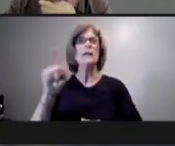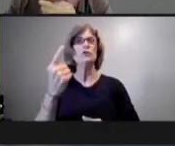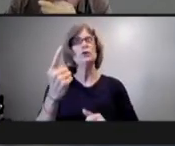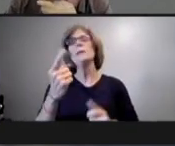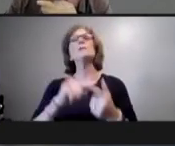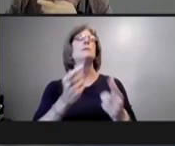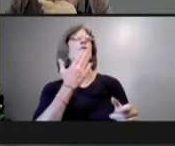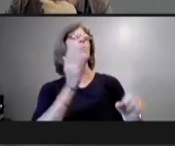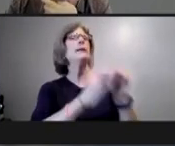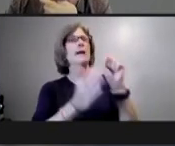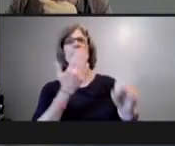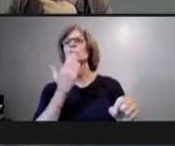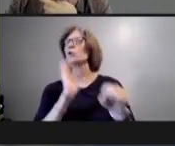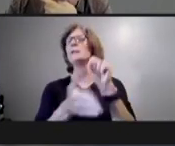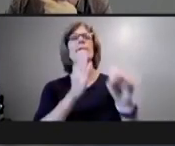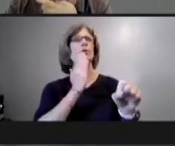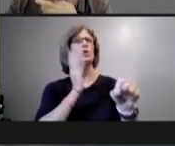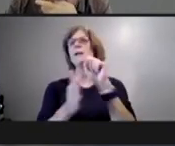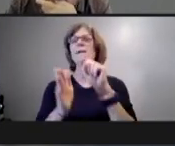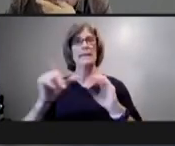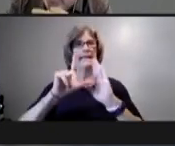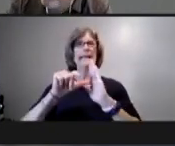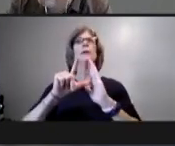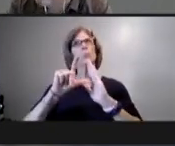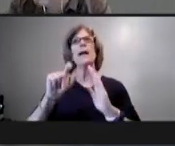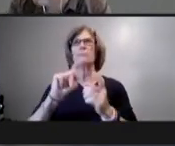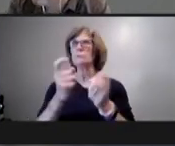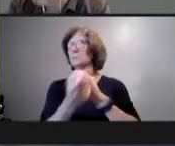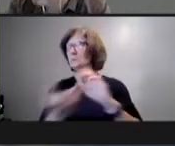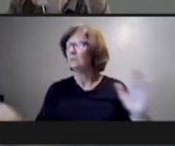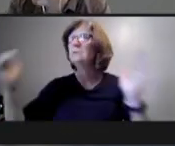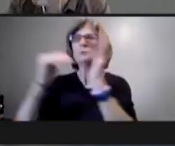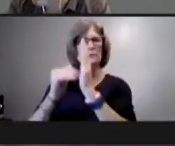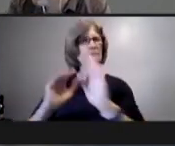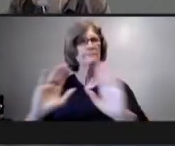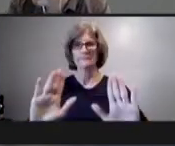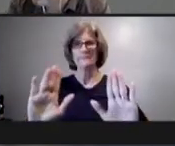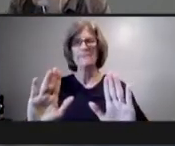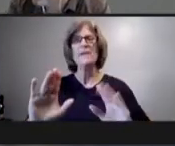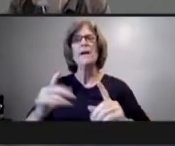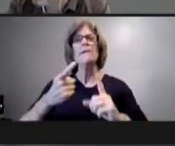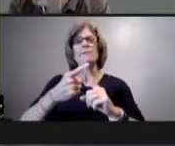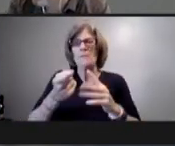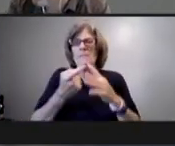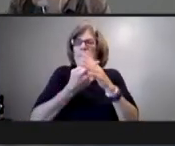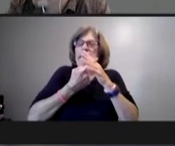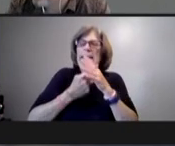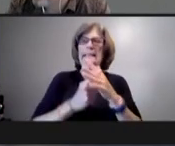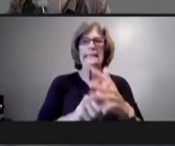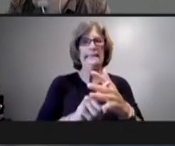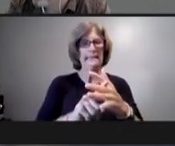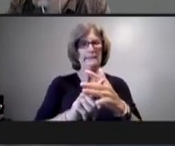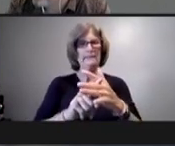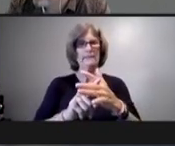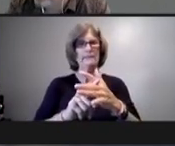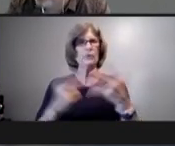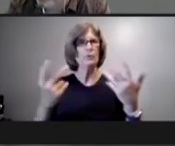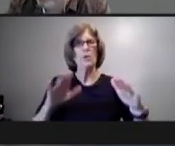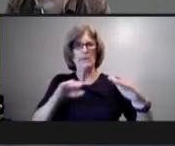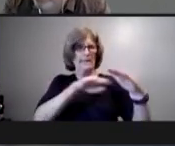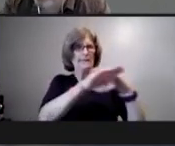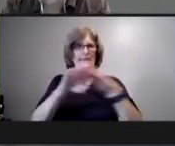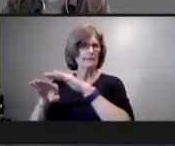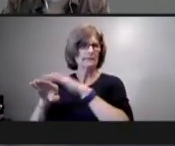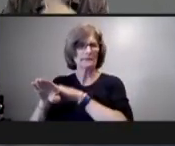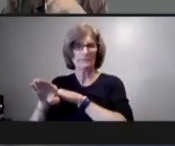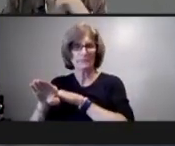we're finding creative ways to make sure that they're accessible for people with disabilities, because the need in our